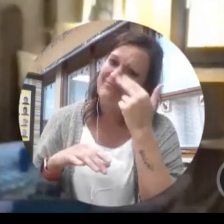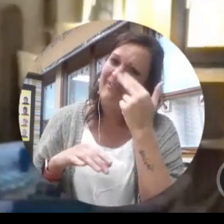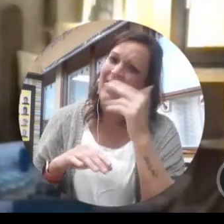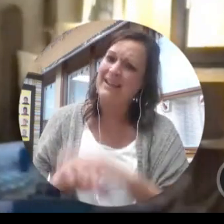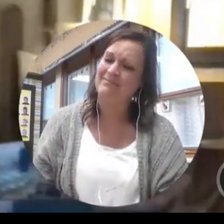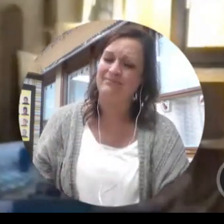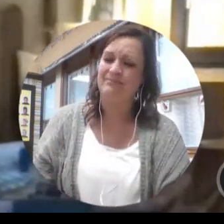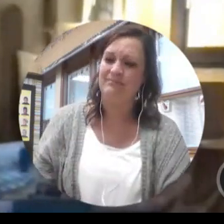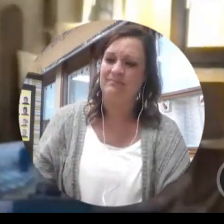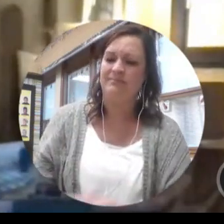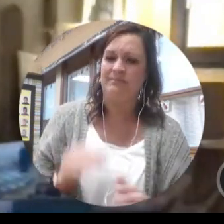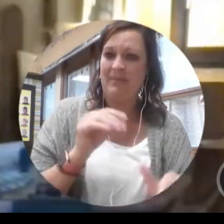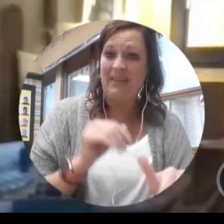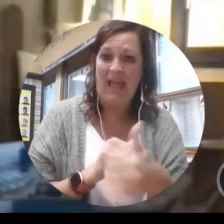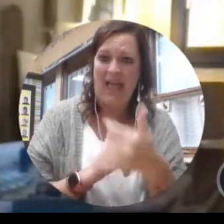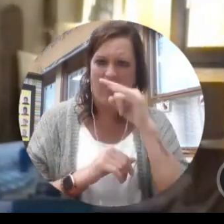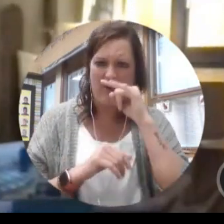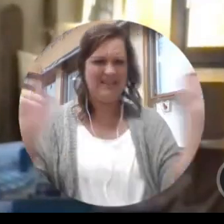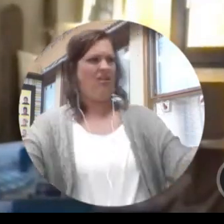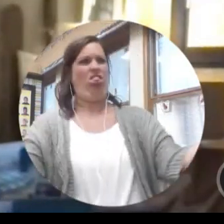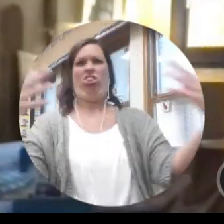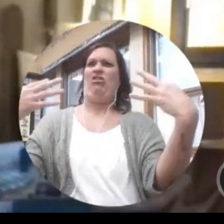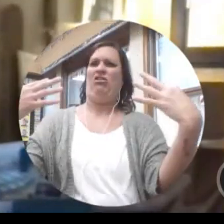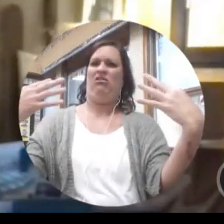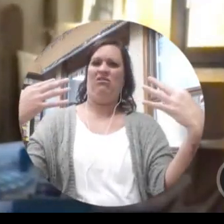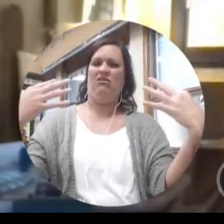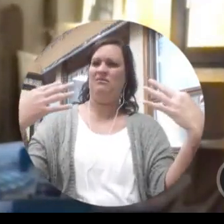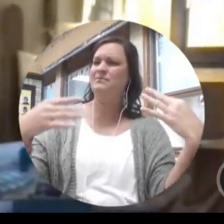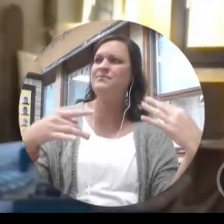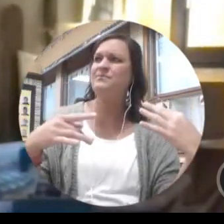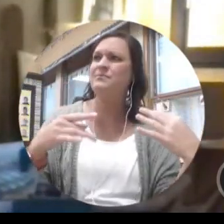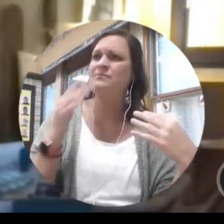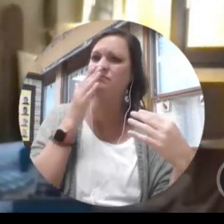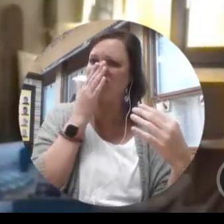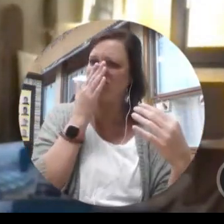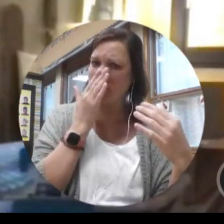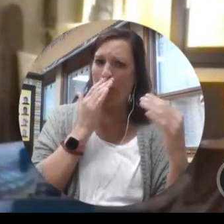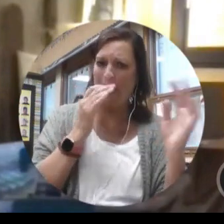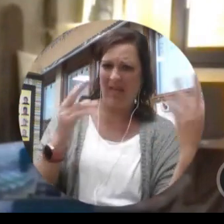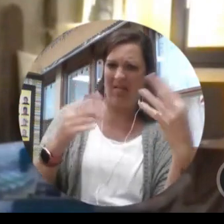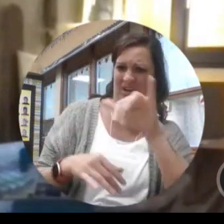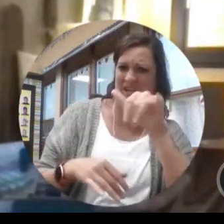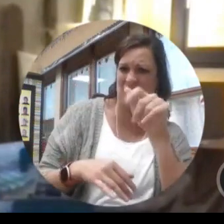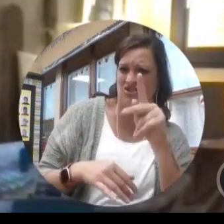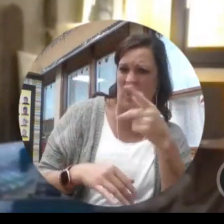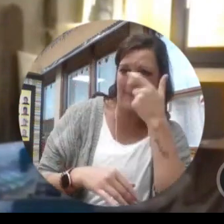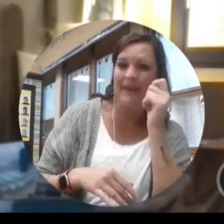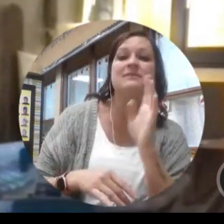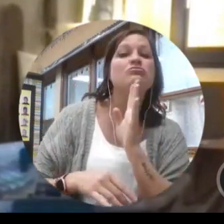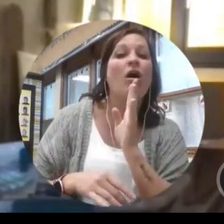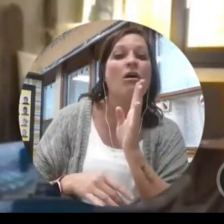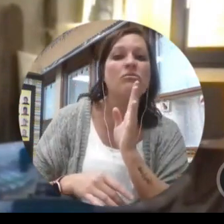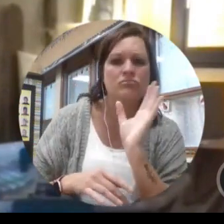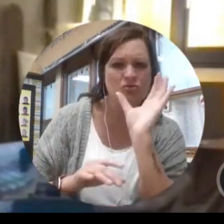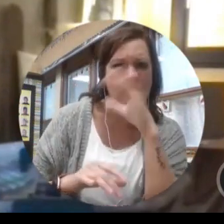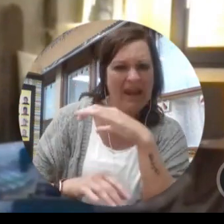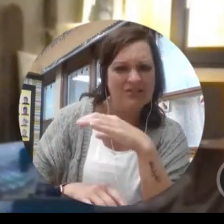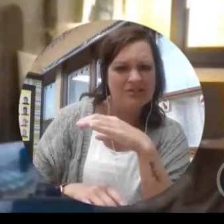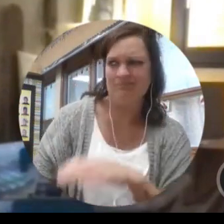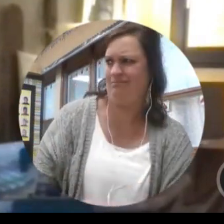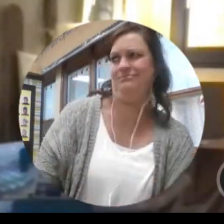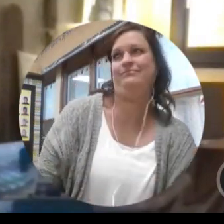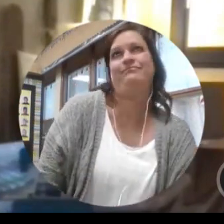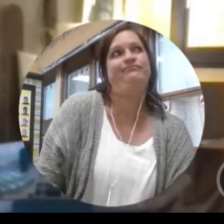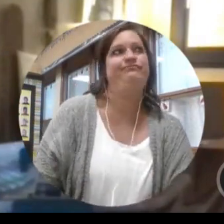They glanced sideways, frowning. How come when they talked differently it was funny, but when Jack did, it wasn't? "I guess when you